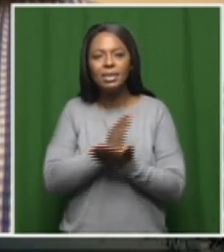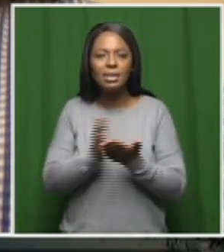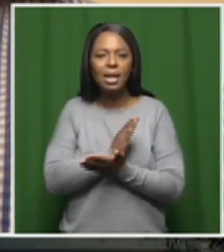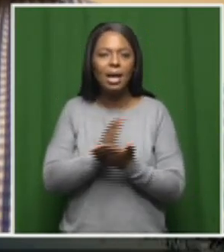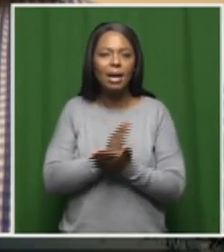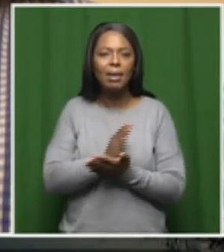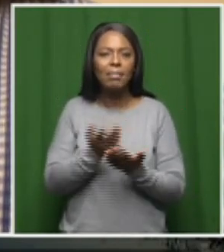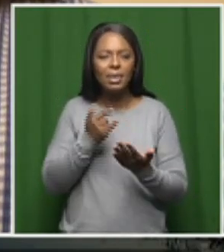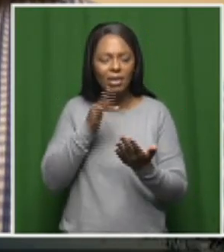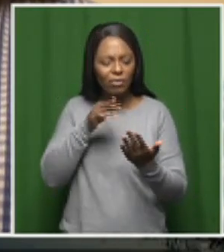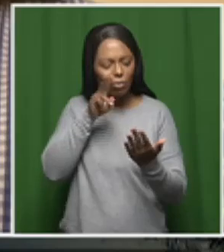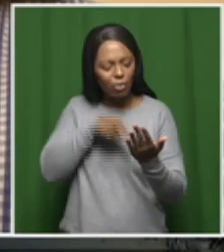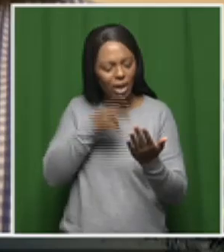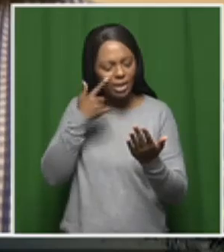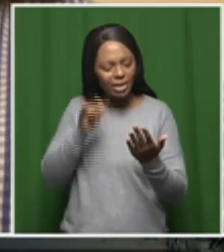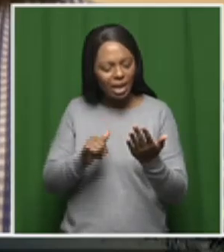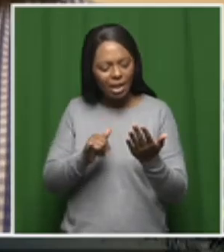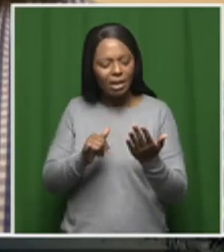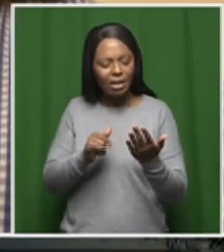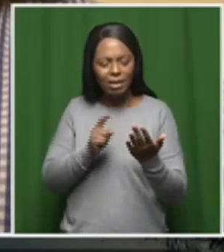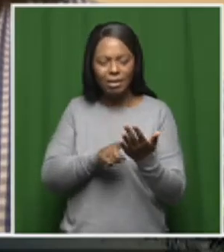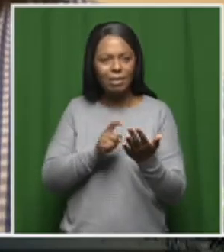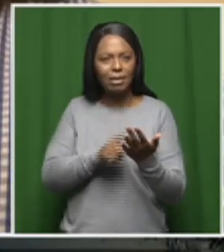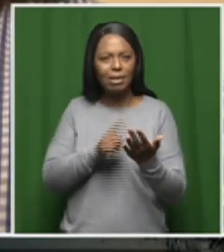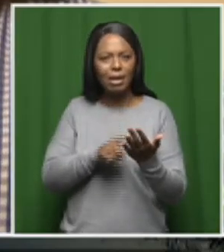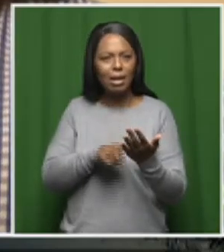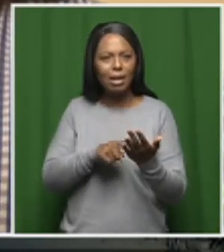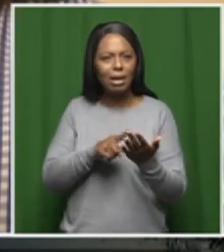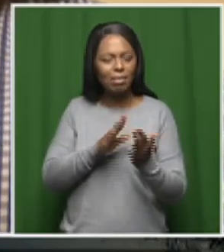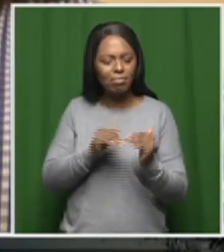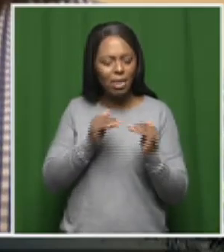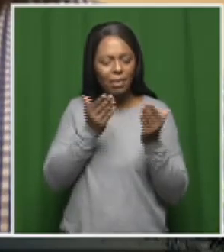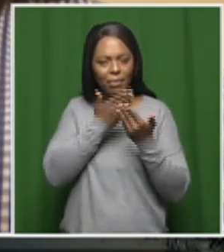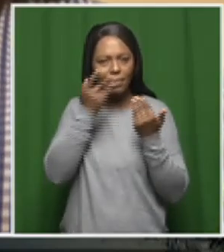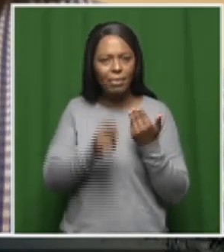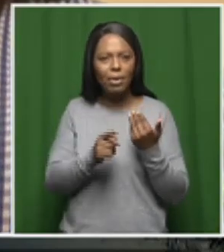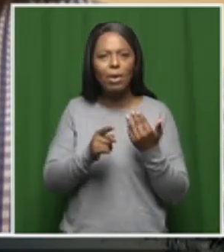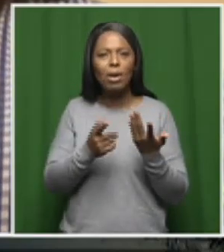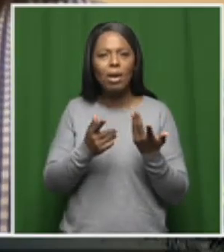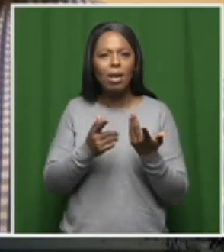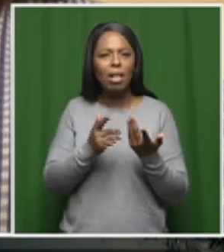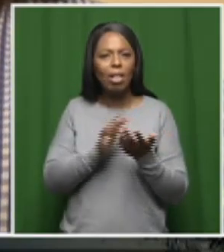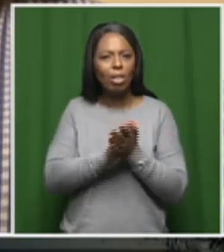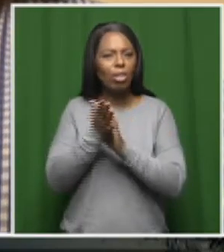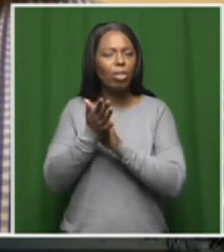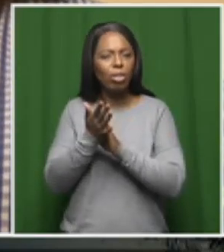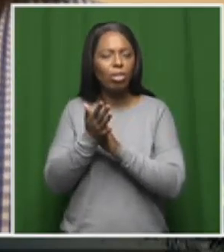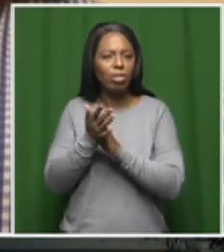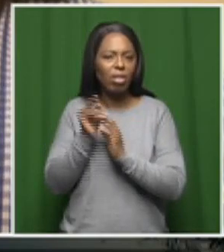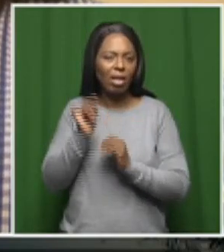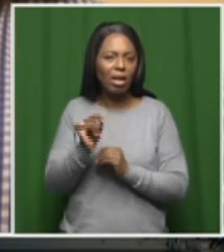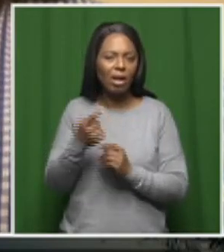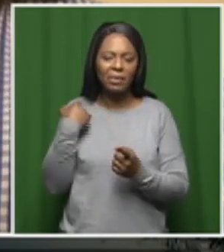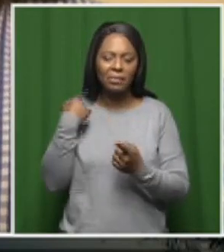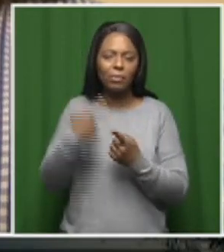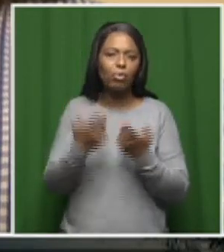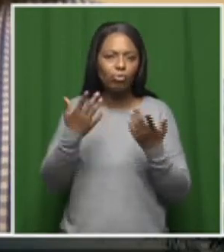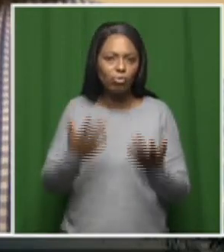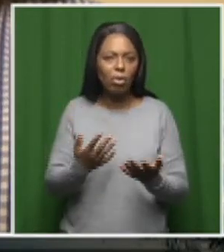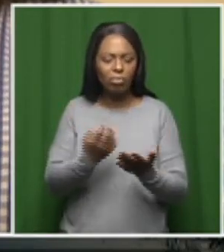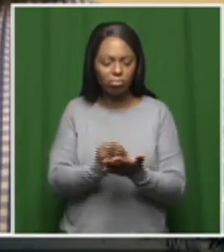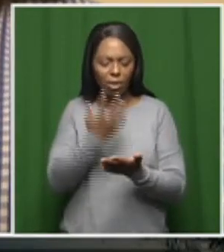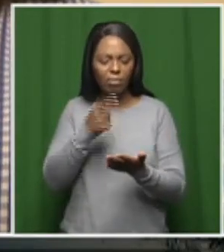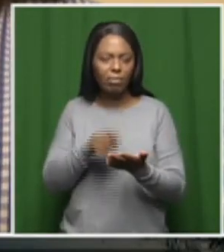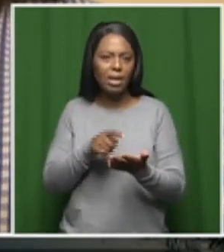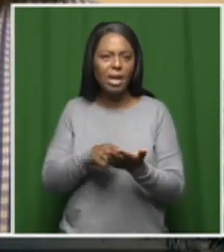readings and all of these things have been in a shambles for quite some time. And I am wanting to find out if any of